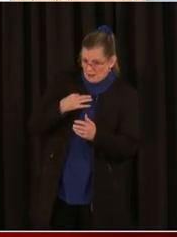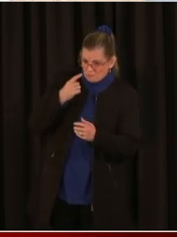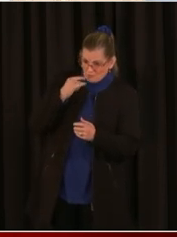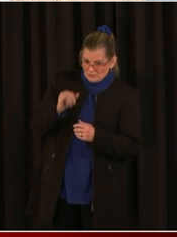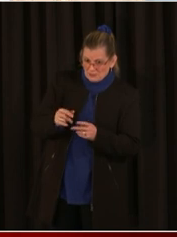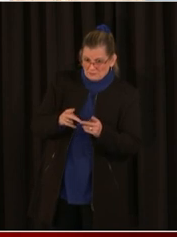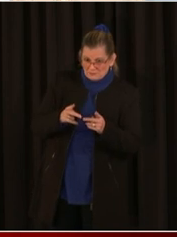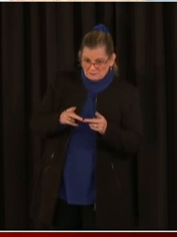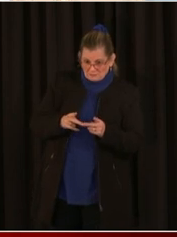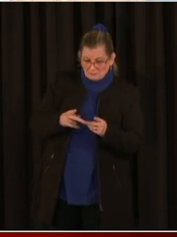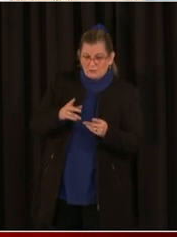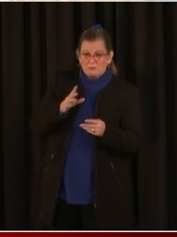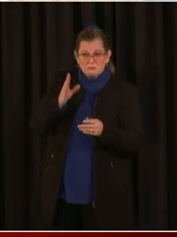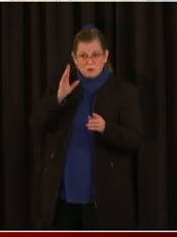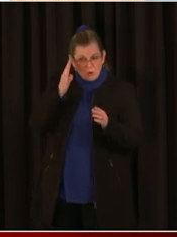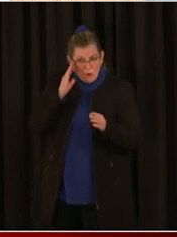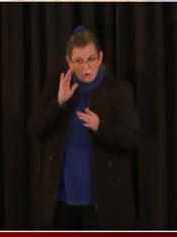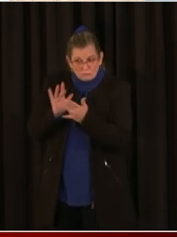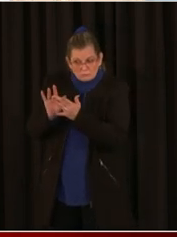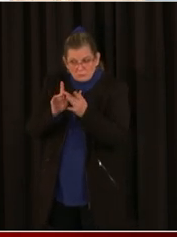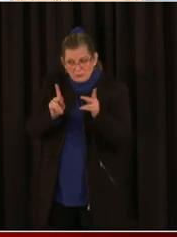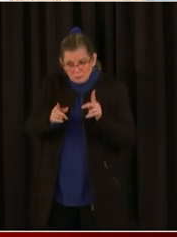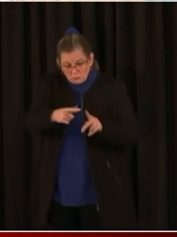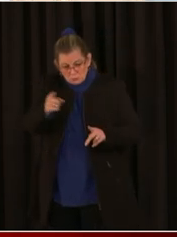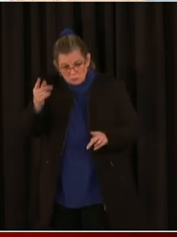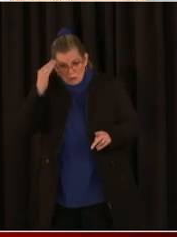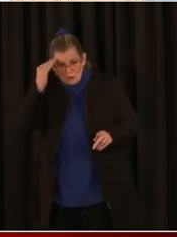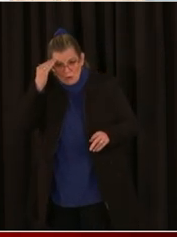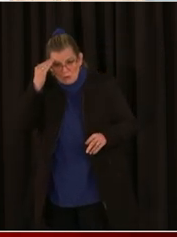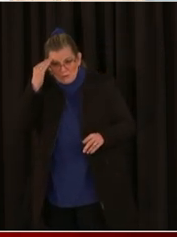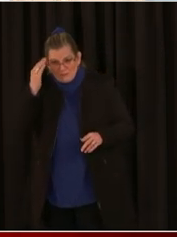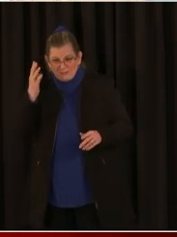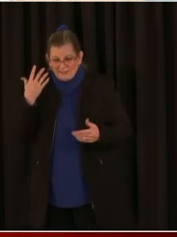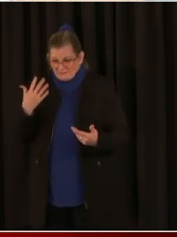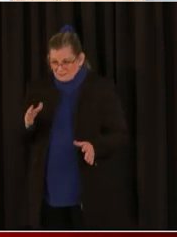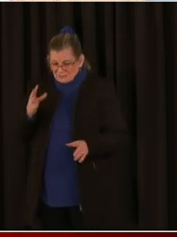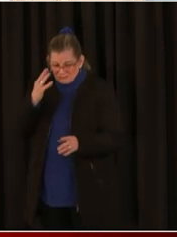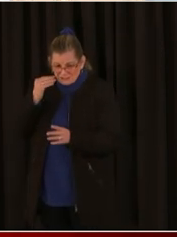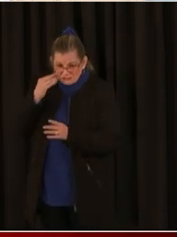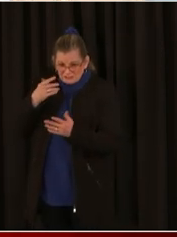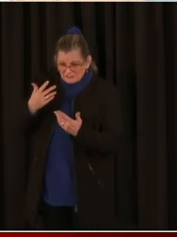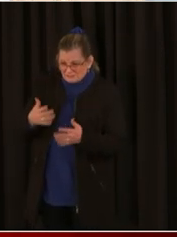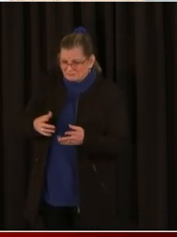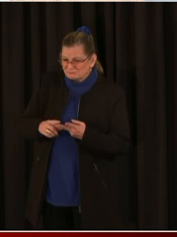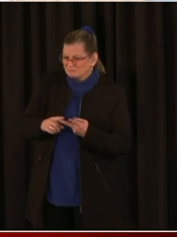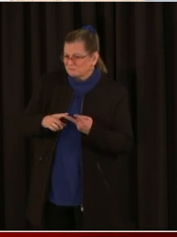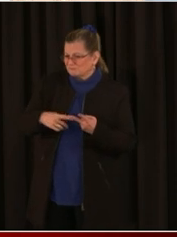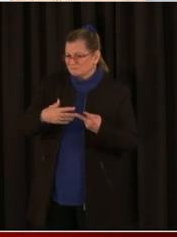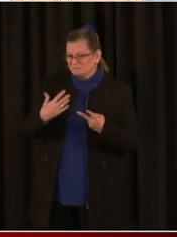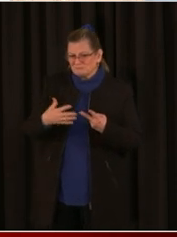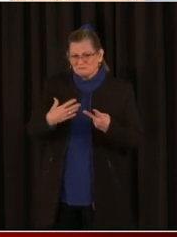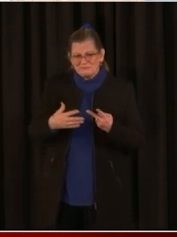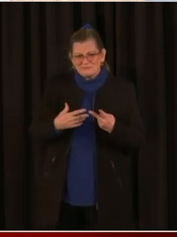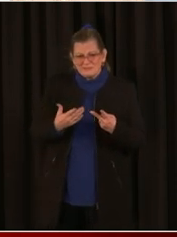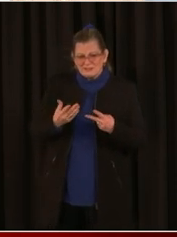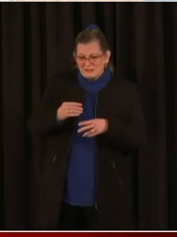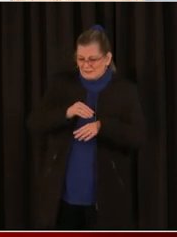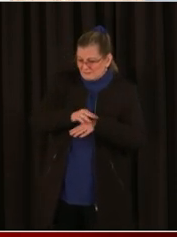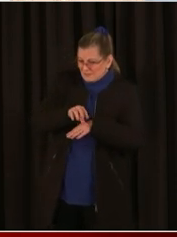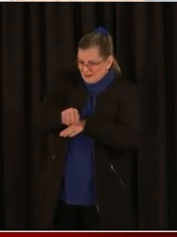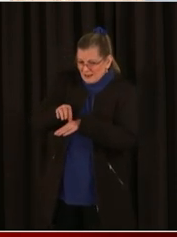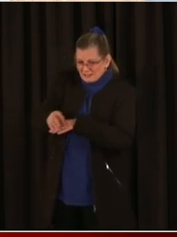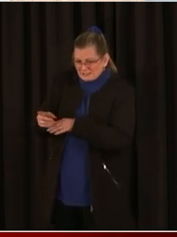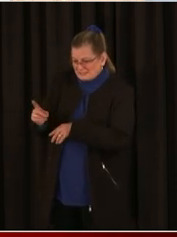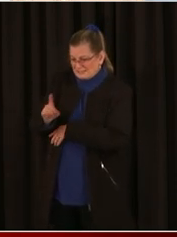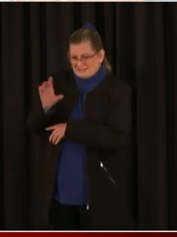position with those who you know have the experience to advise